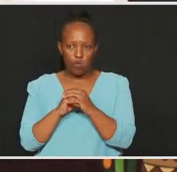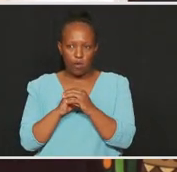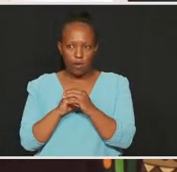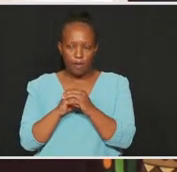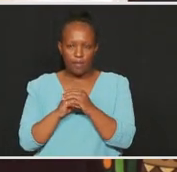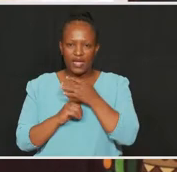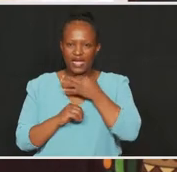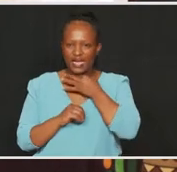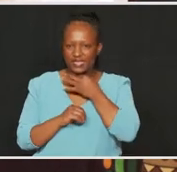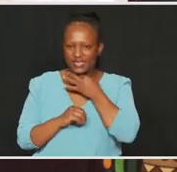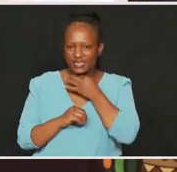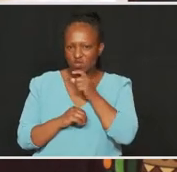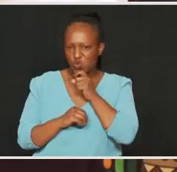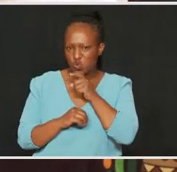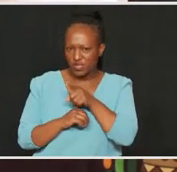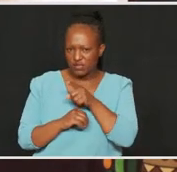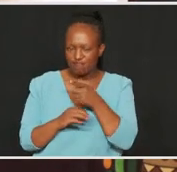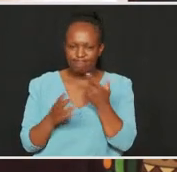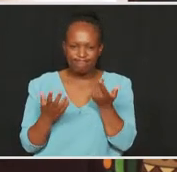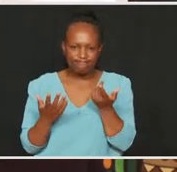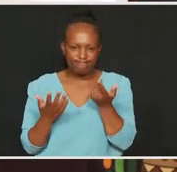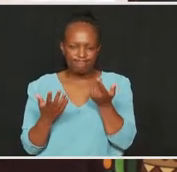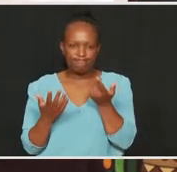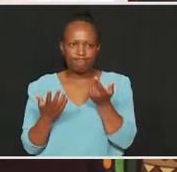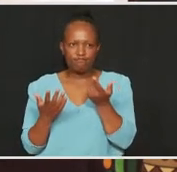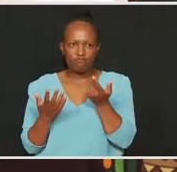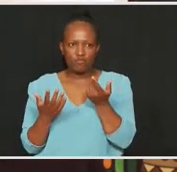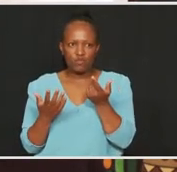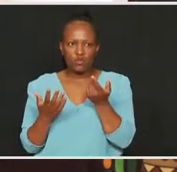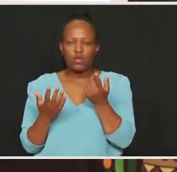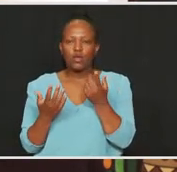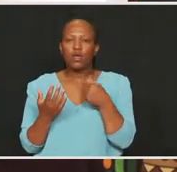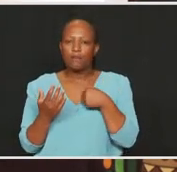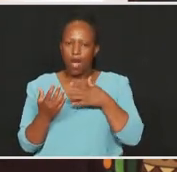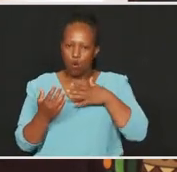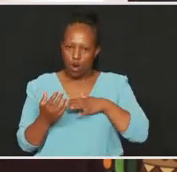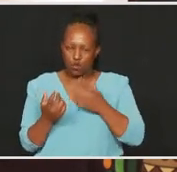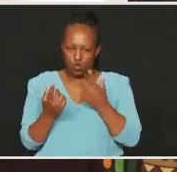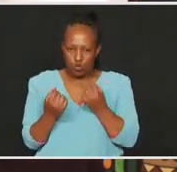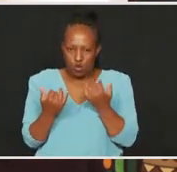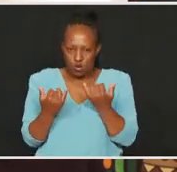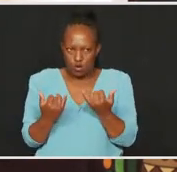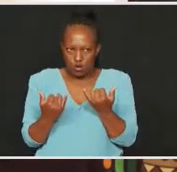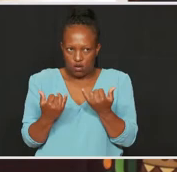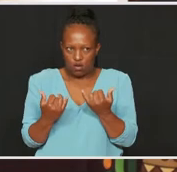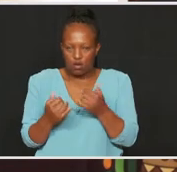English being used and I want to do that exercise now